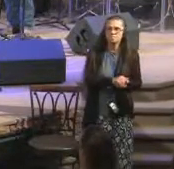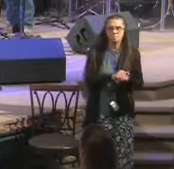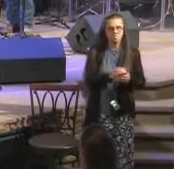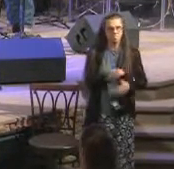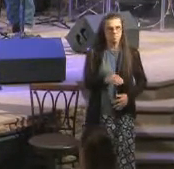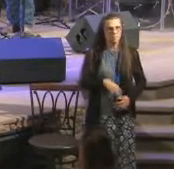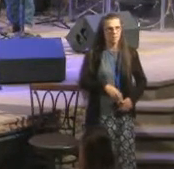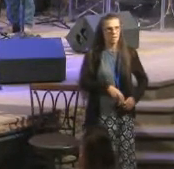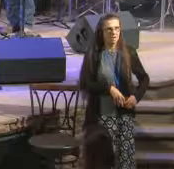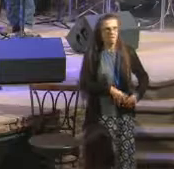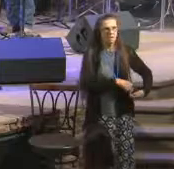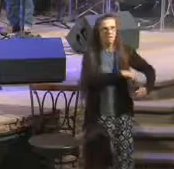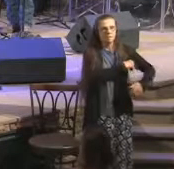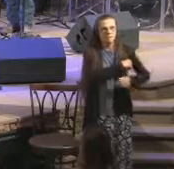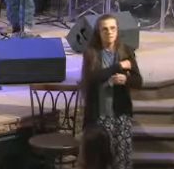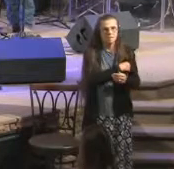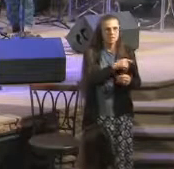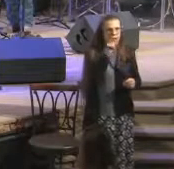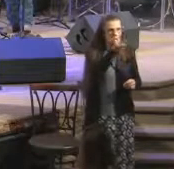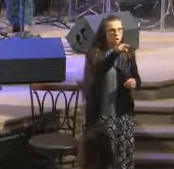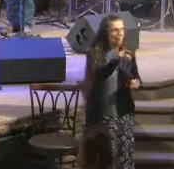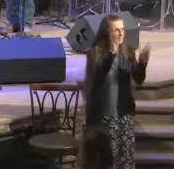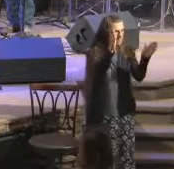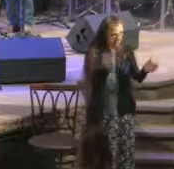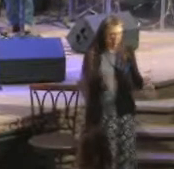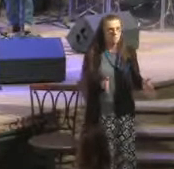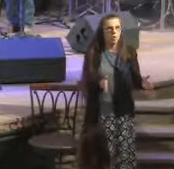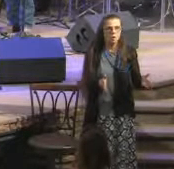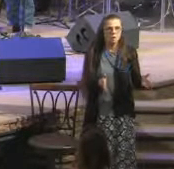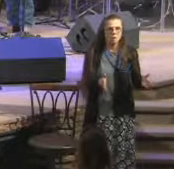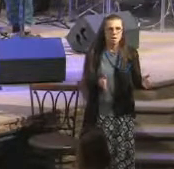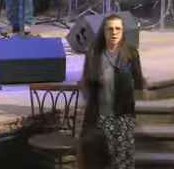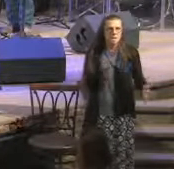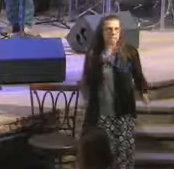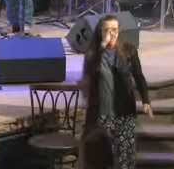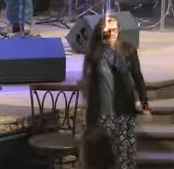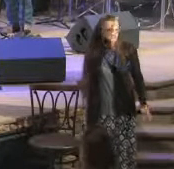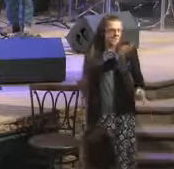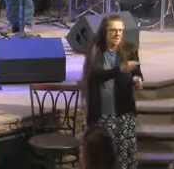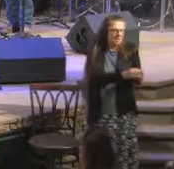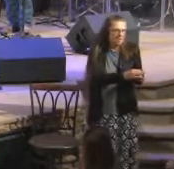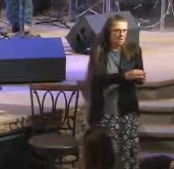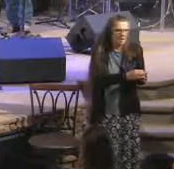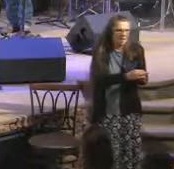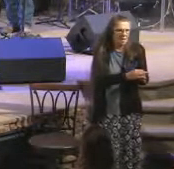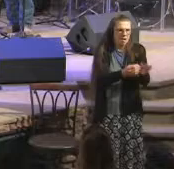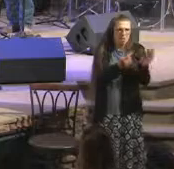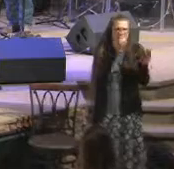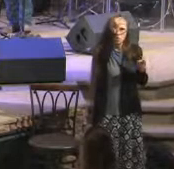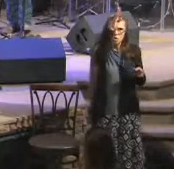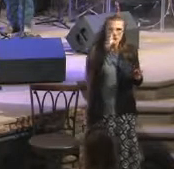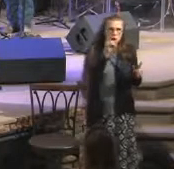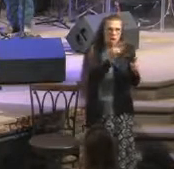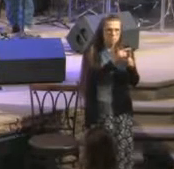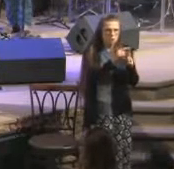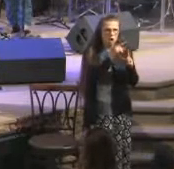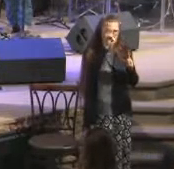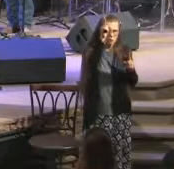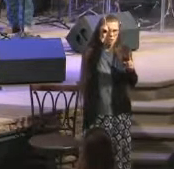directive to you. You as a people, be faithful according to God's